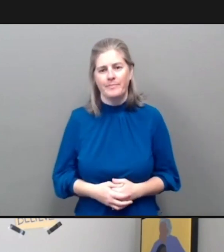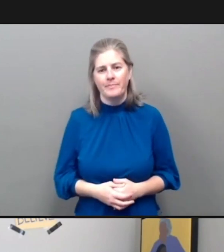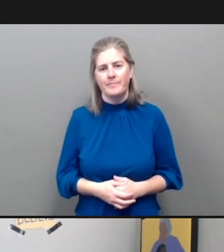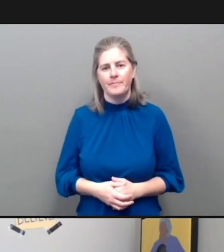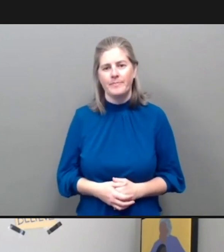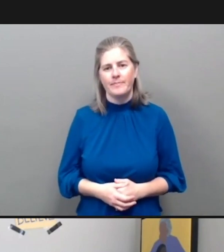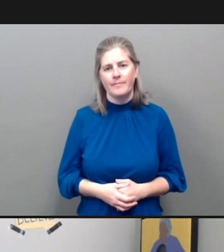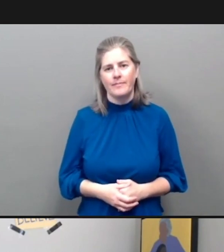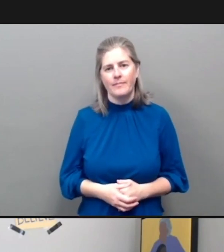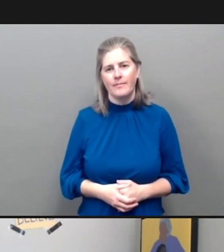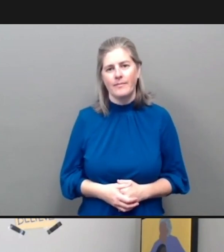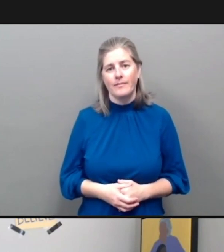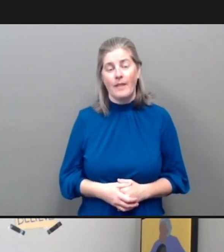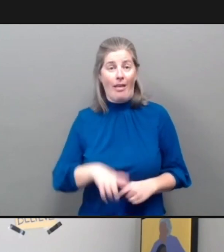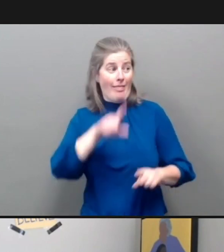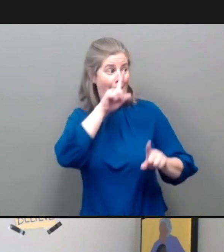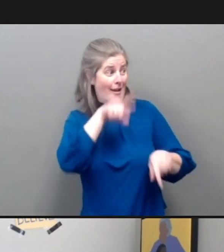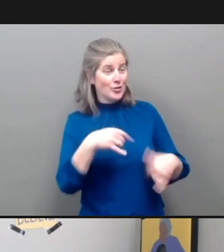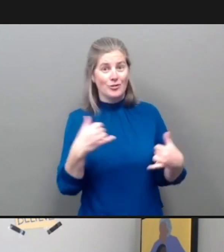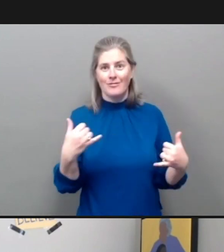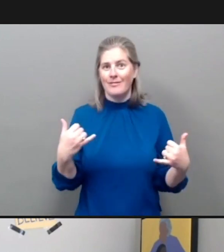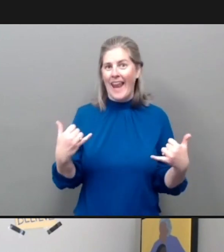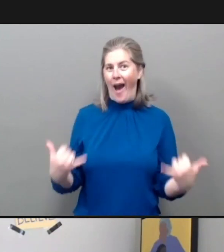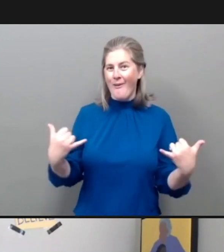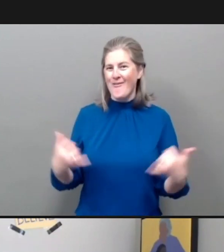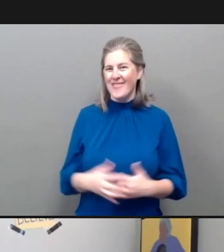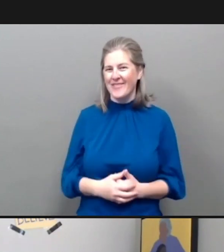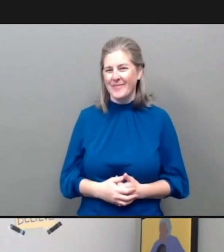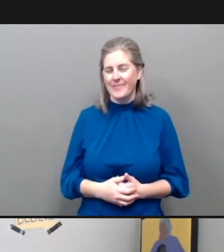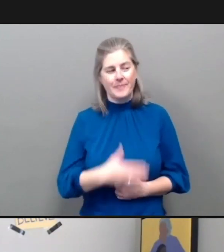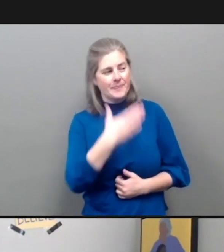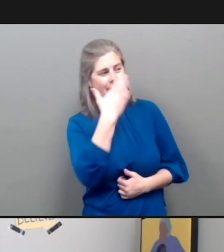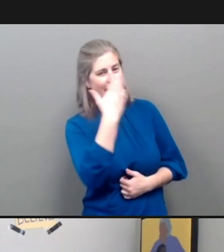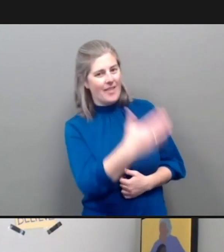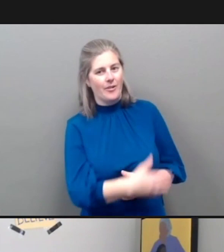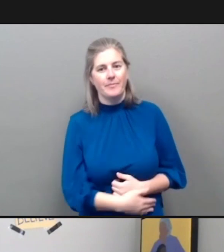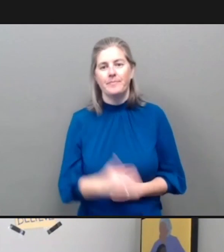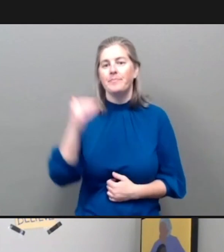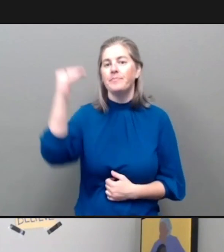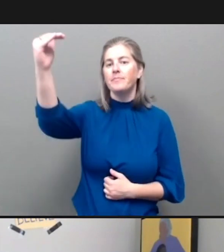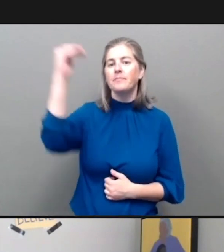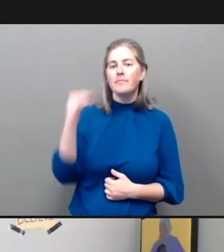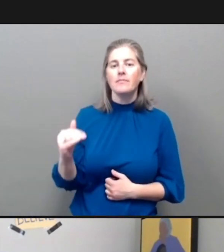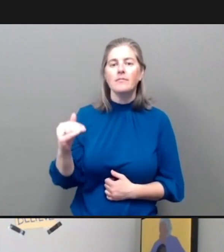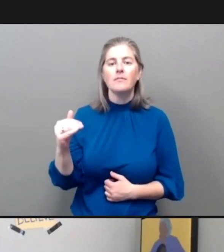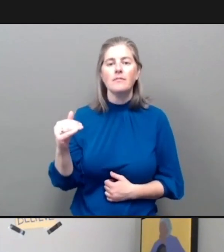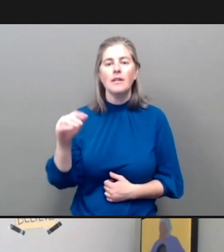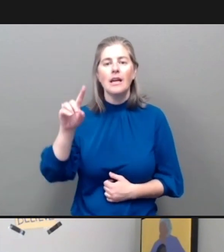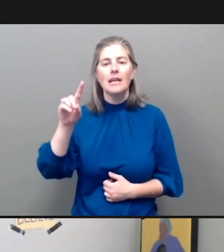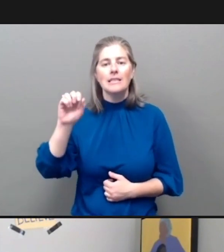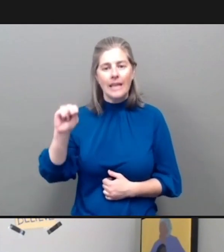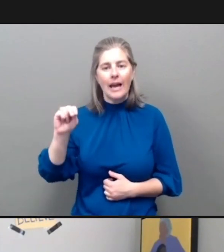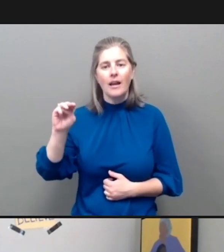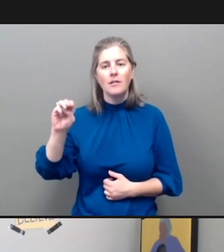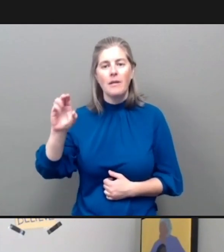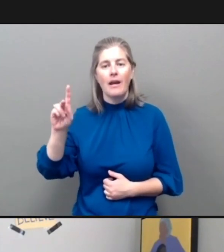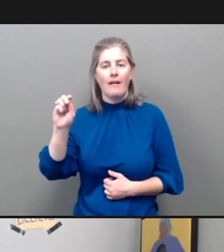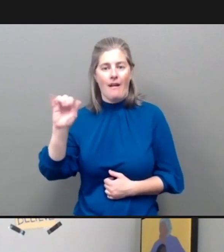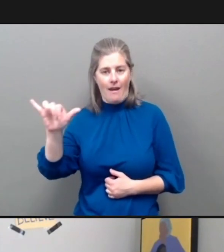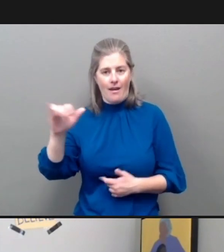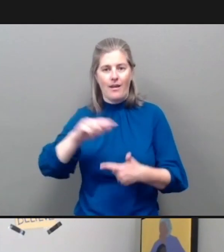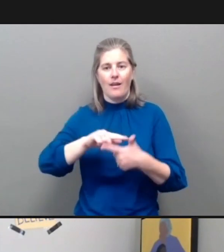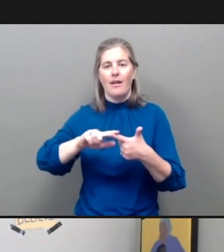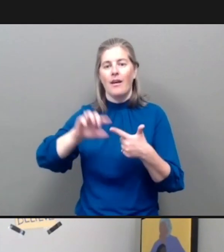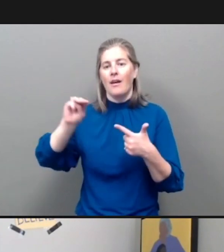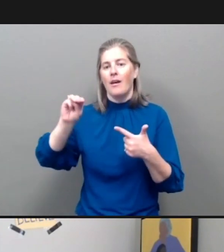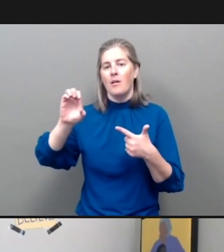All And right, the answer is now. Thank you. Thanks, everybody. Next, we'll turn to Dan Mckee, followed by Michaela Heelan,